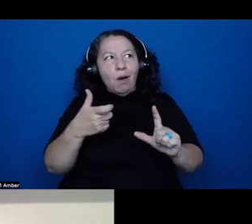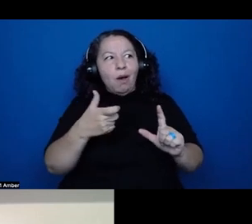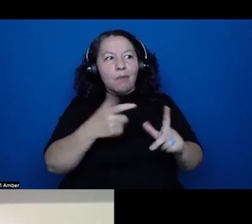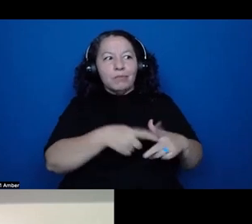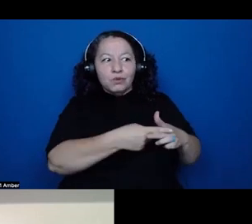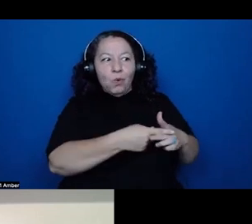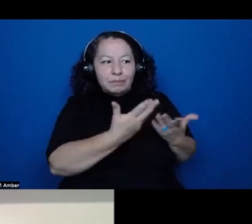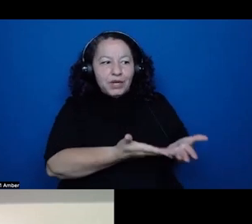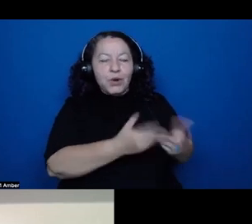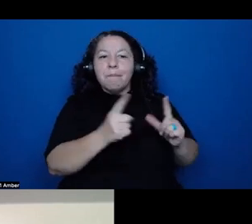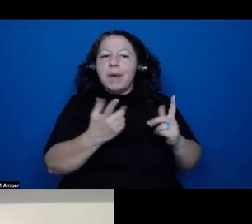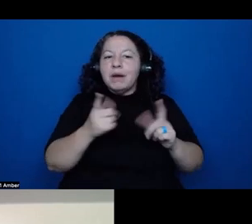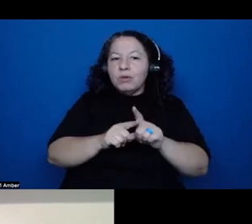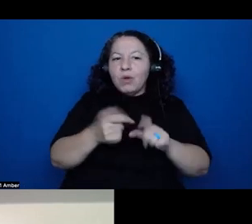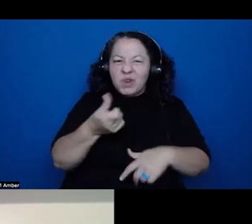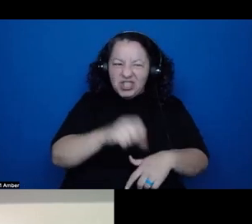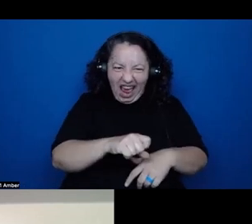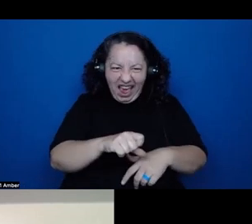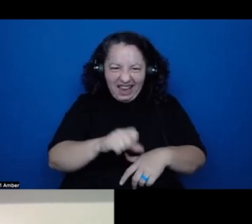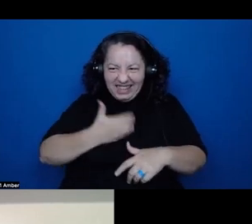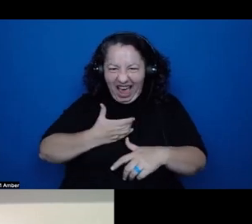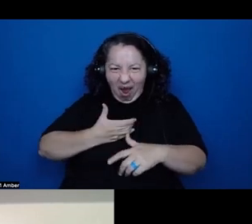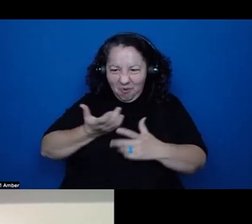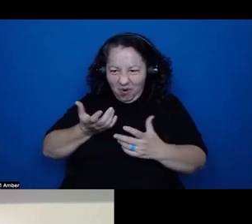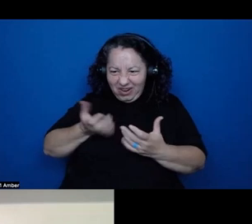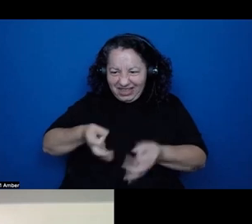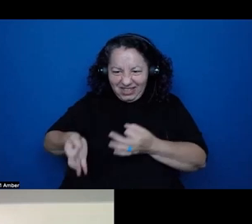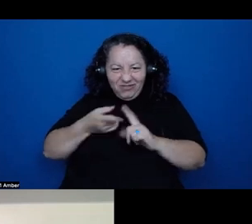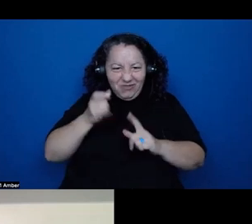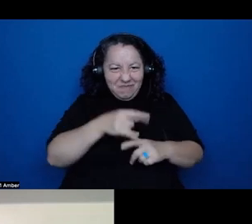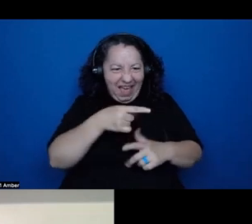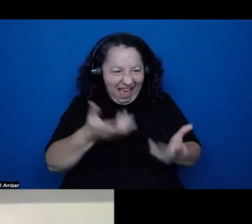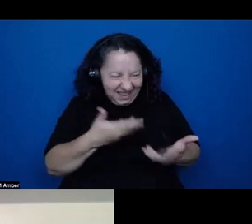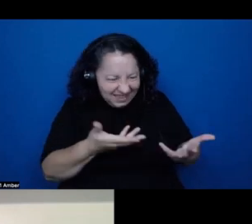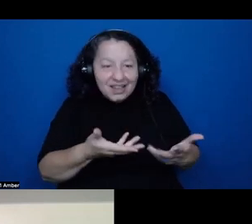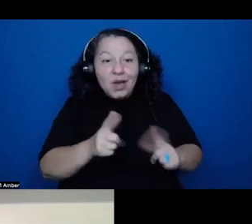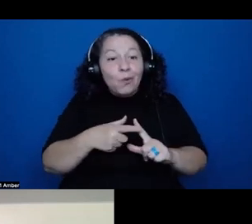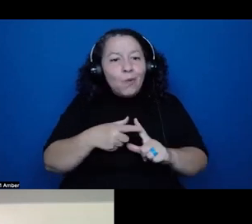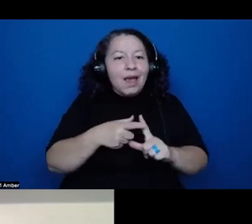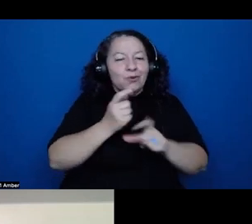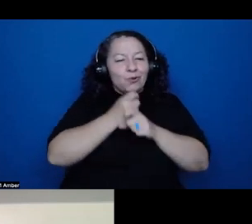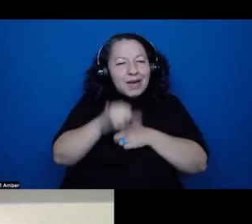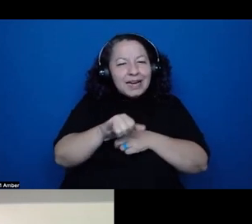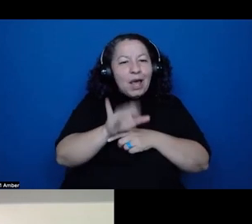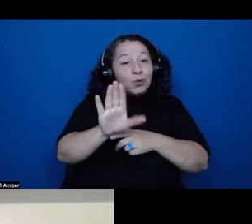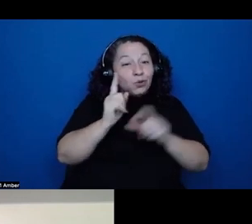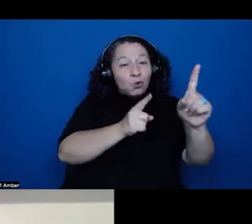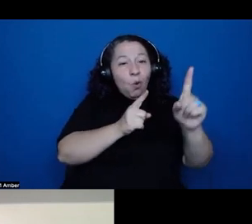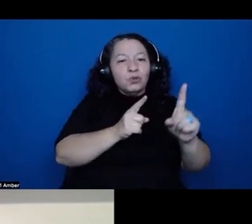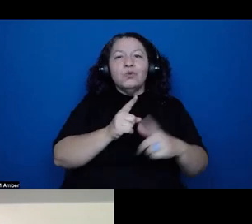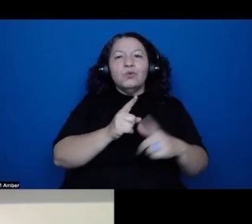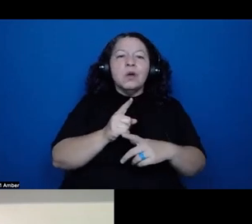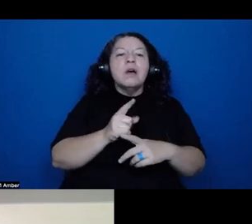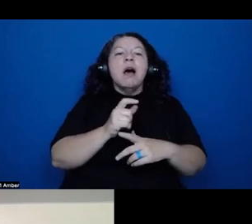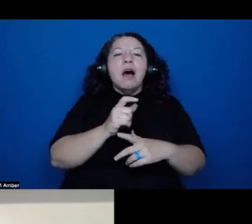conclusions and even premises of it. When you made grasp and release, was it your main goal to like unmake the medical files, or are there more reasons